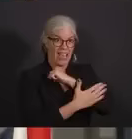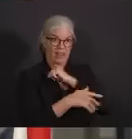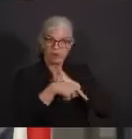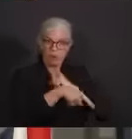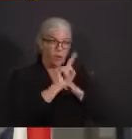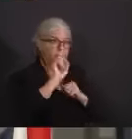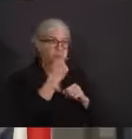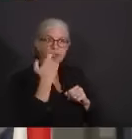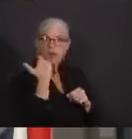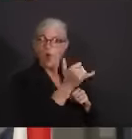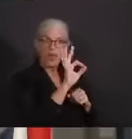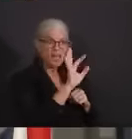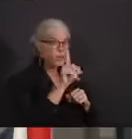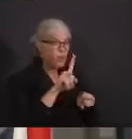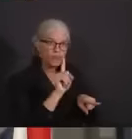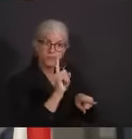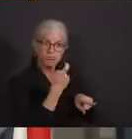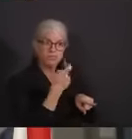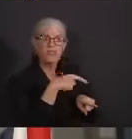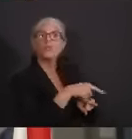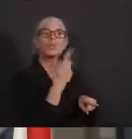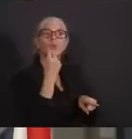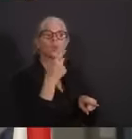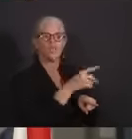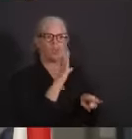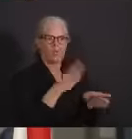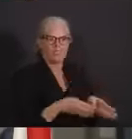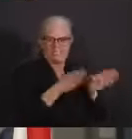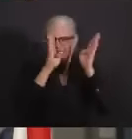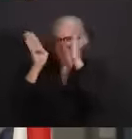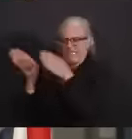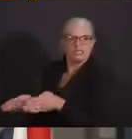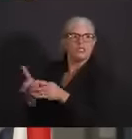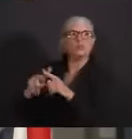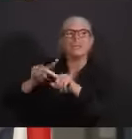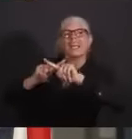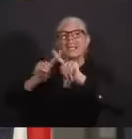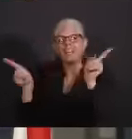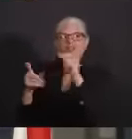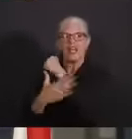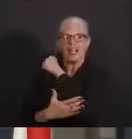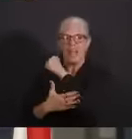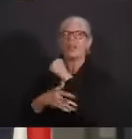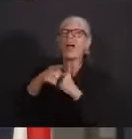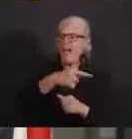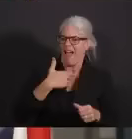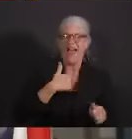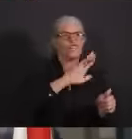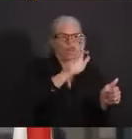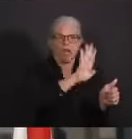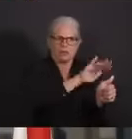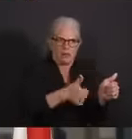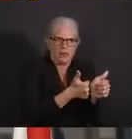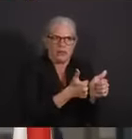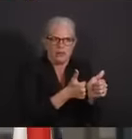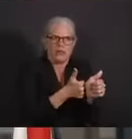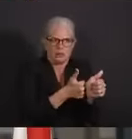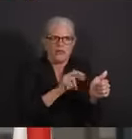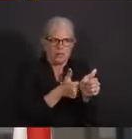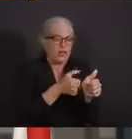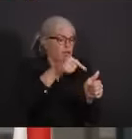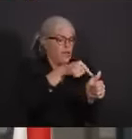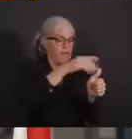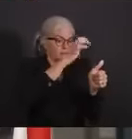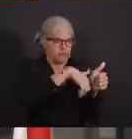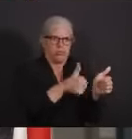calls, it's going to roll over to another county. So there is a redundancy that is numerous layers deep that